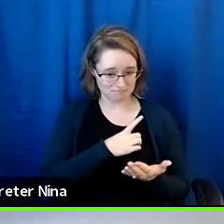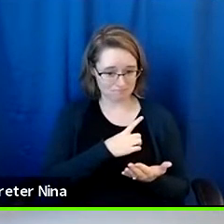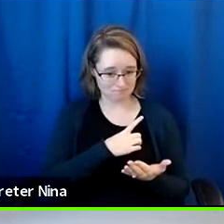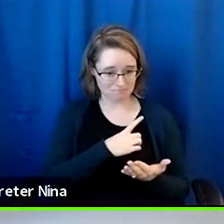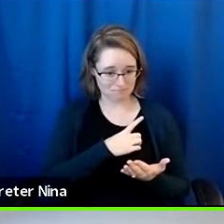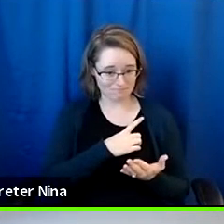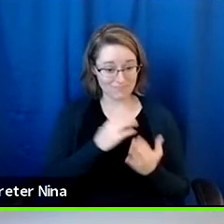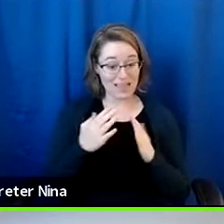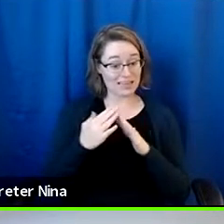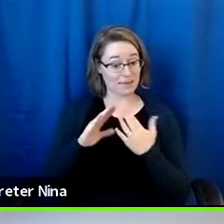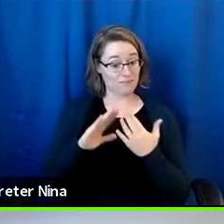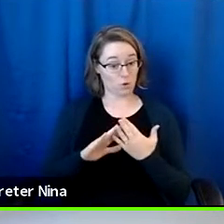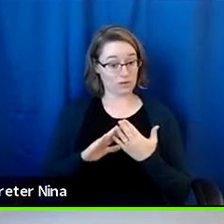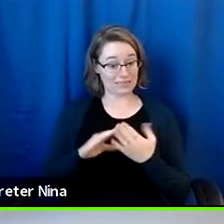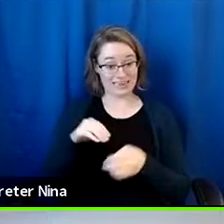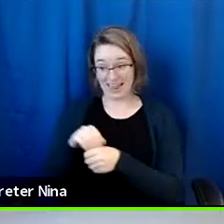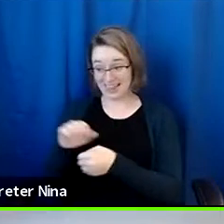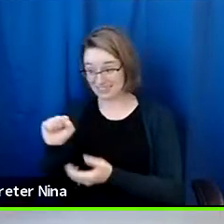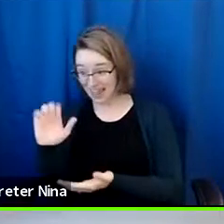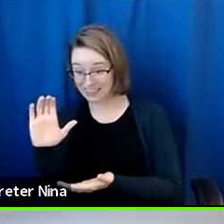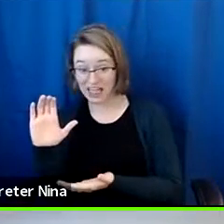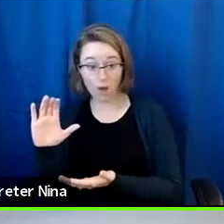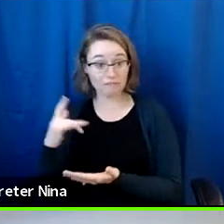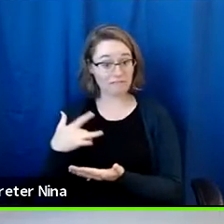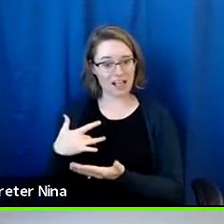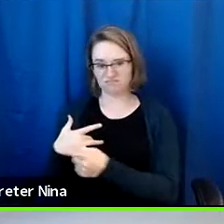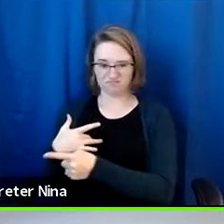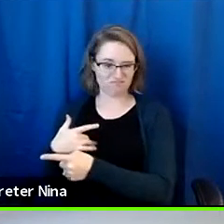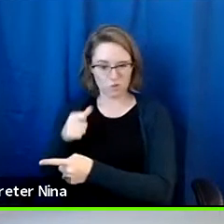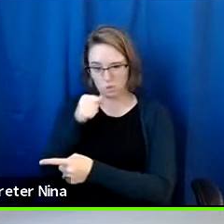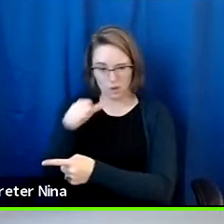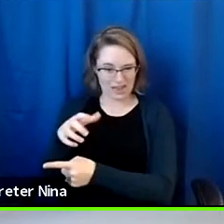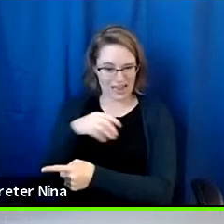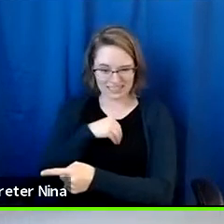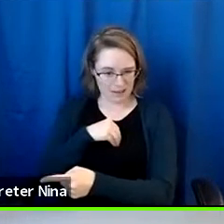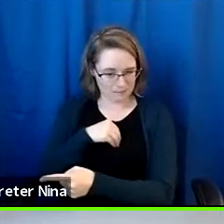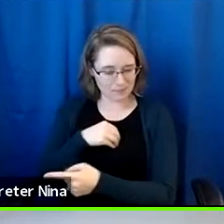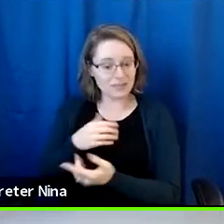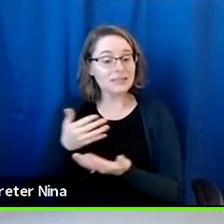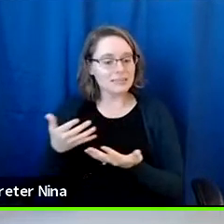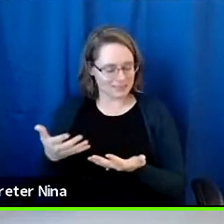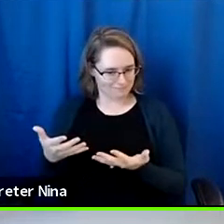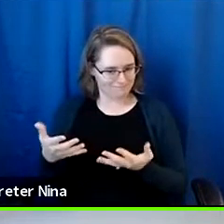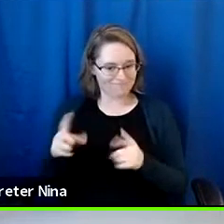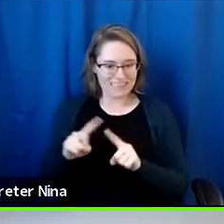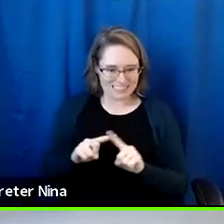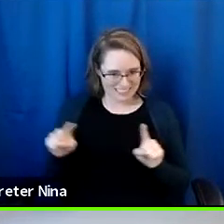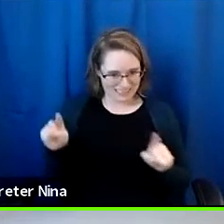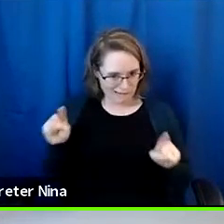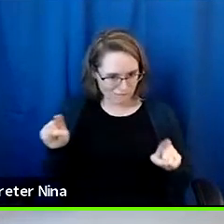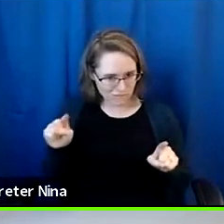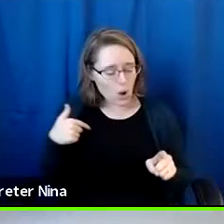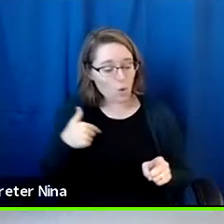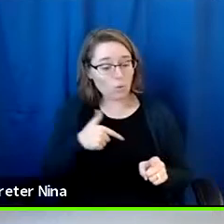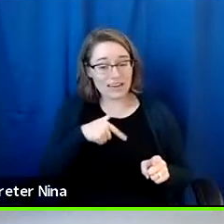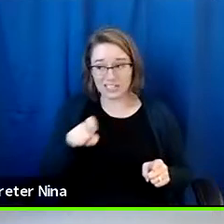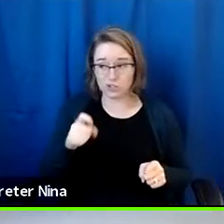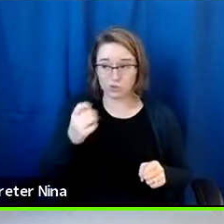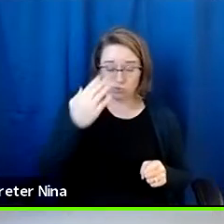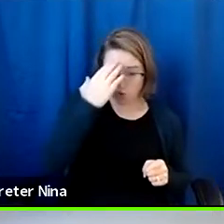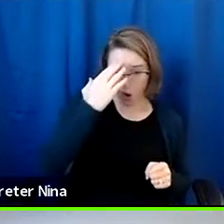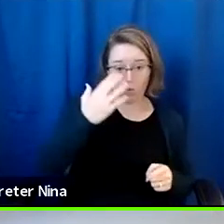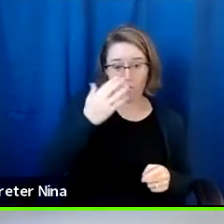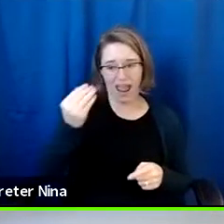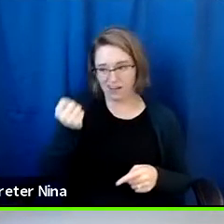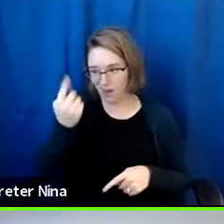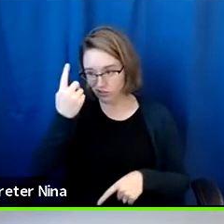the community in St. Cloud might not accept from Annesa. And we need to know that and understand that because